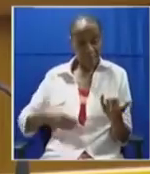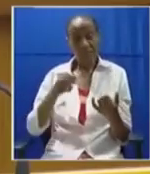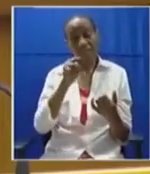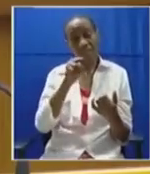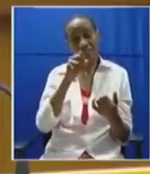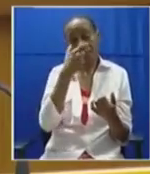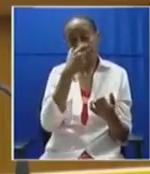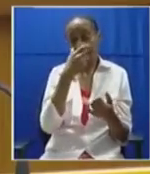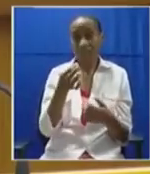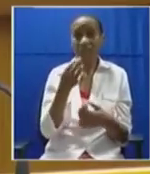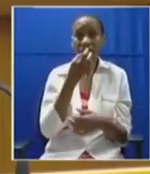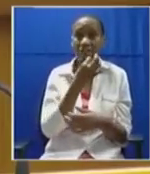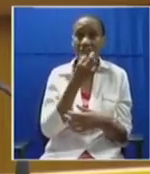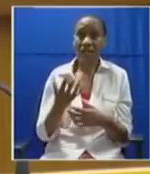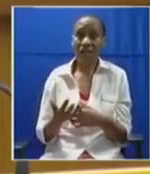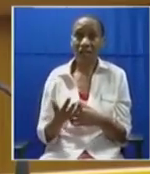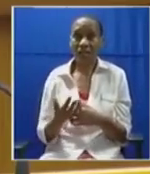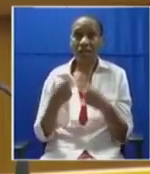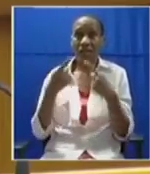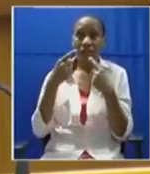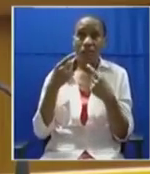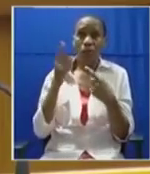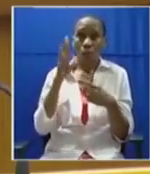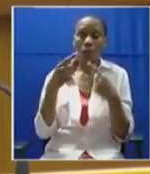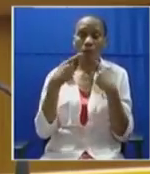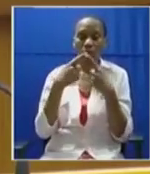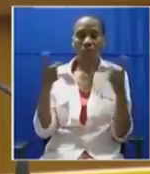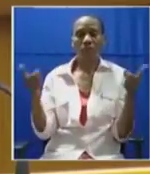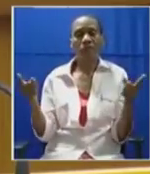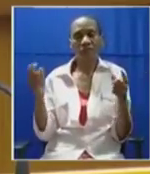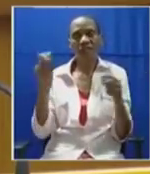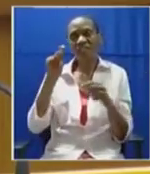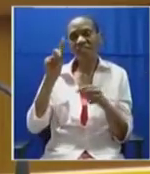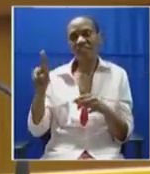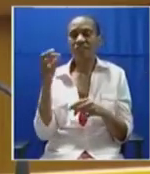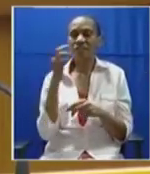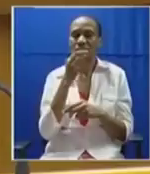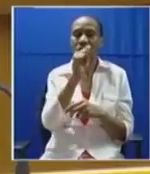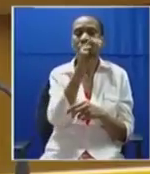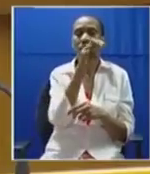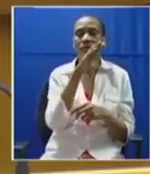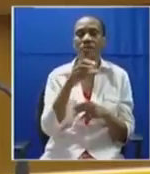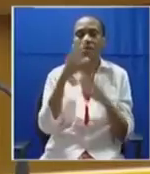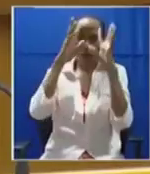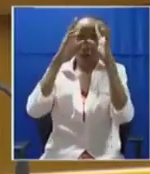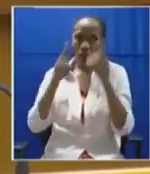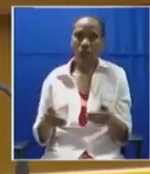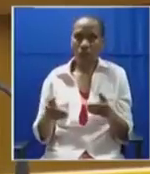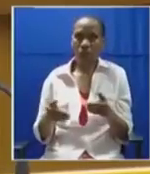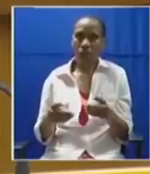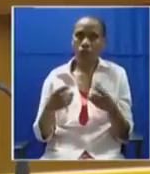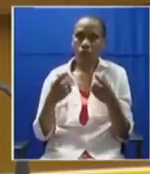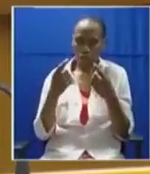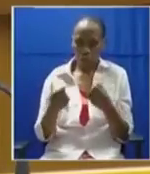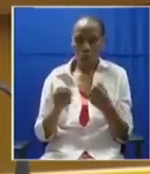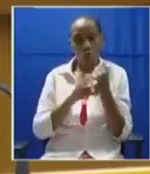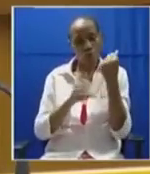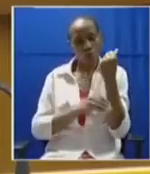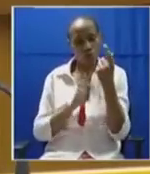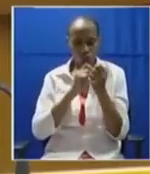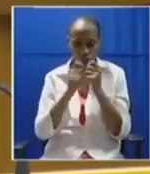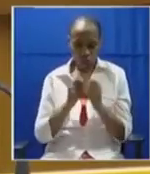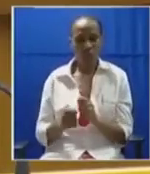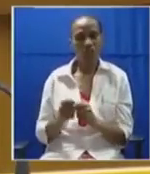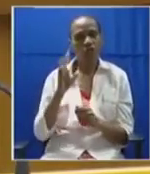cynically made a late-night announcement on TV in July that the ruling party had decided to go ahead with changing the Constitution